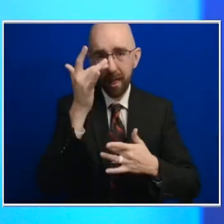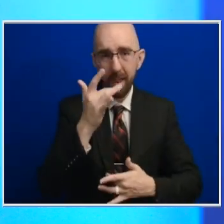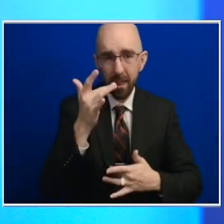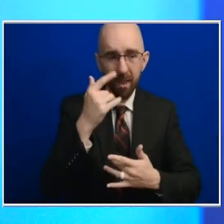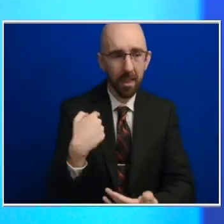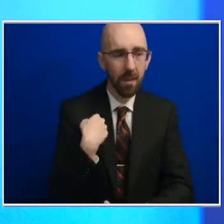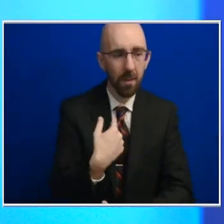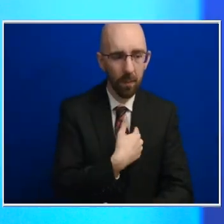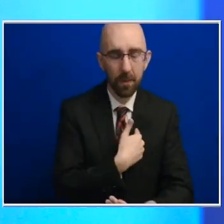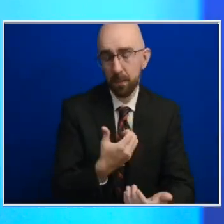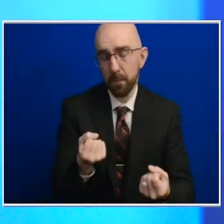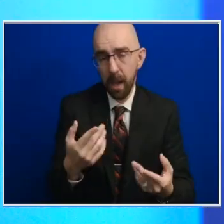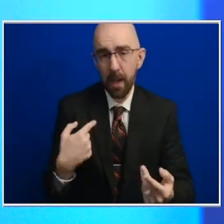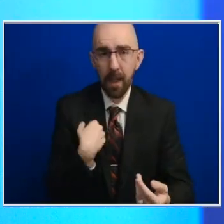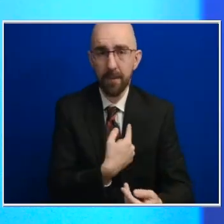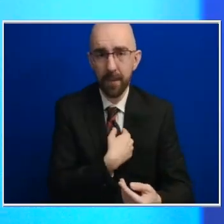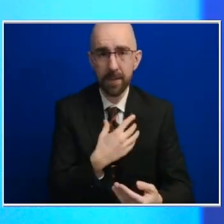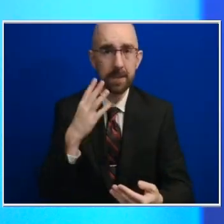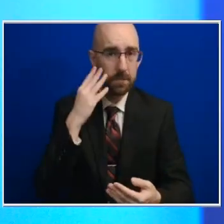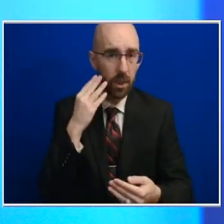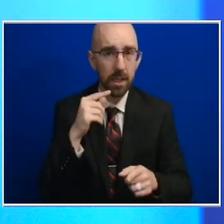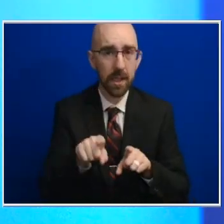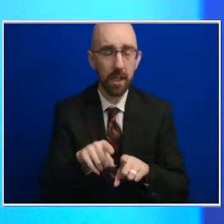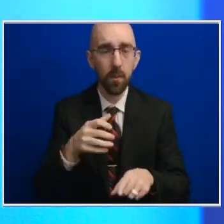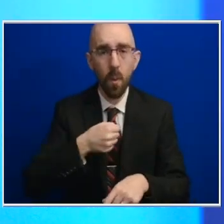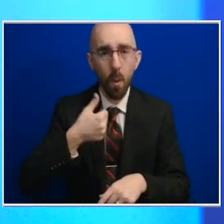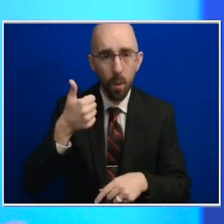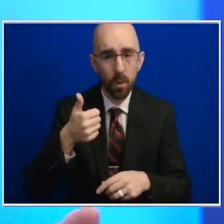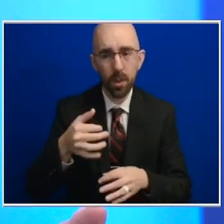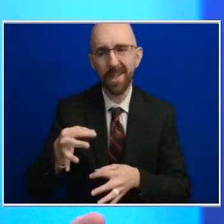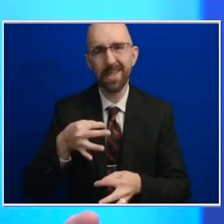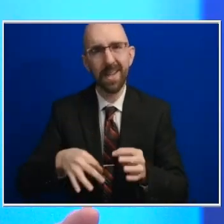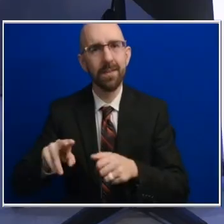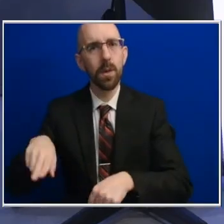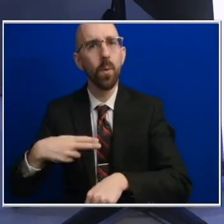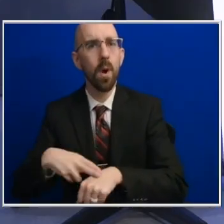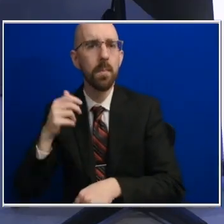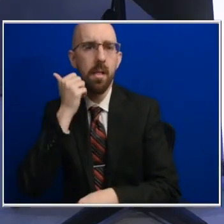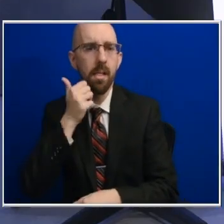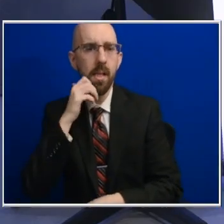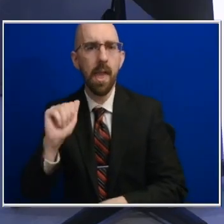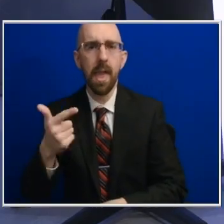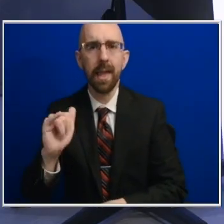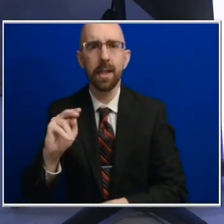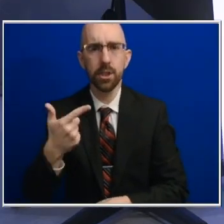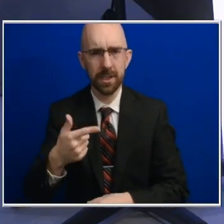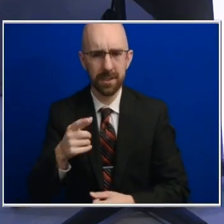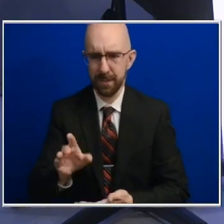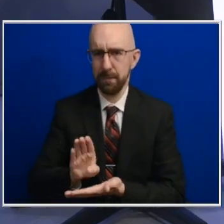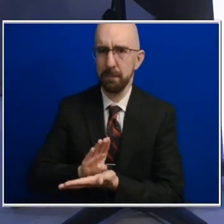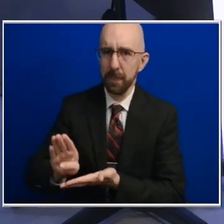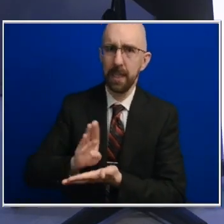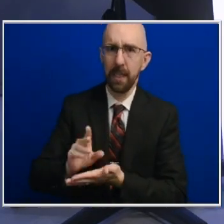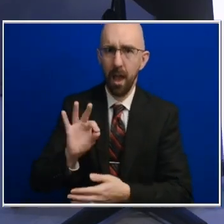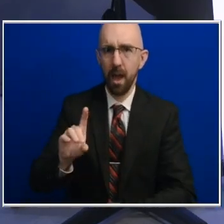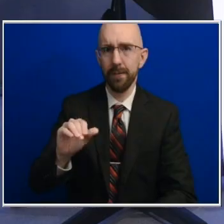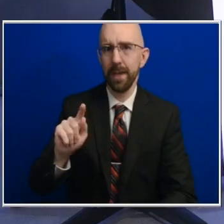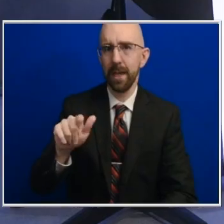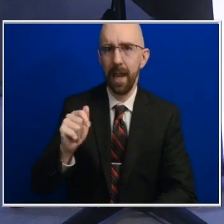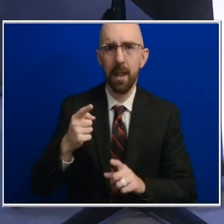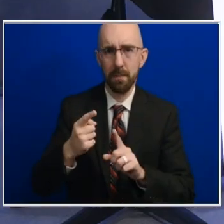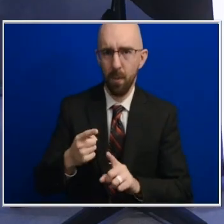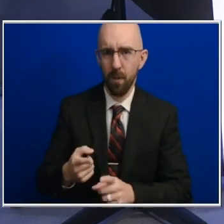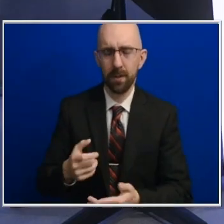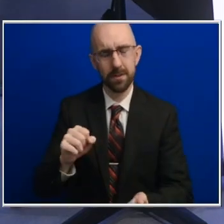of us encounter as we get older, as opposed to normal aging. I guess you need billions of data points. Like that's right, you need billions of data points. Okay, now there's a certain diet